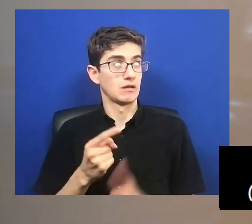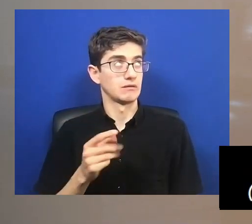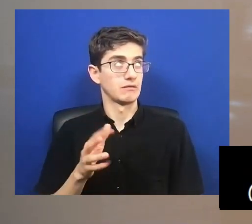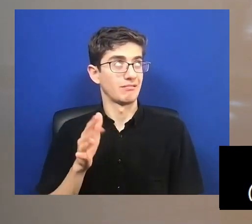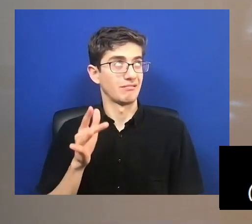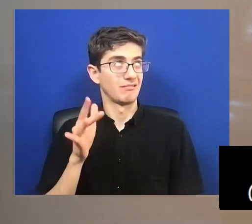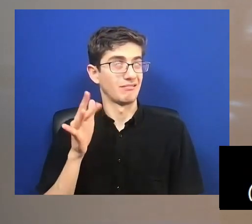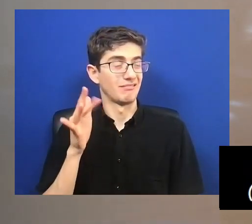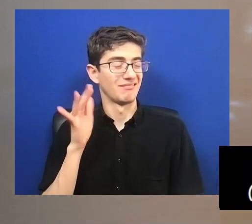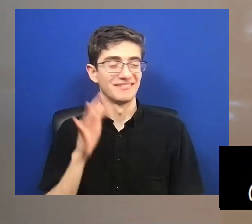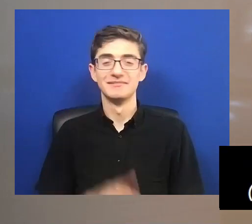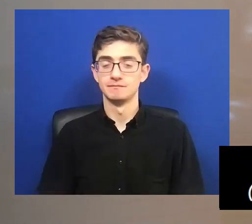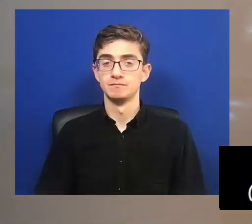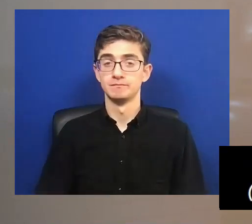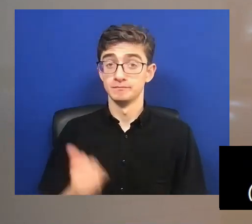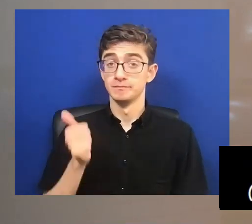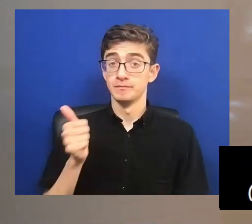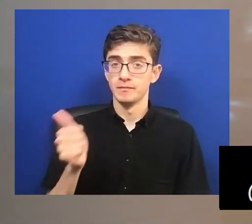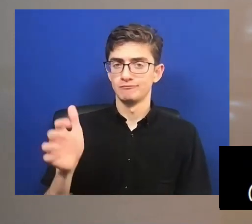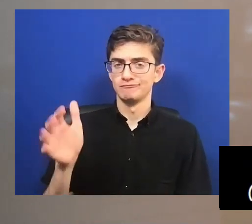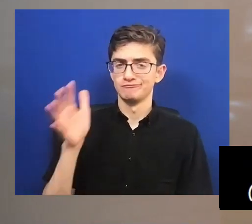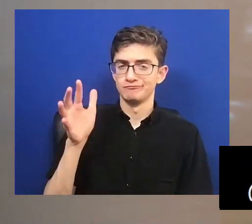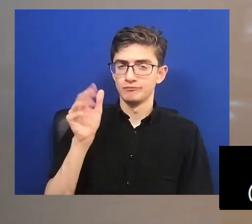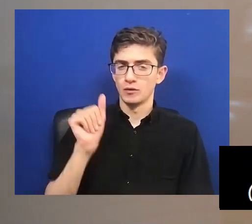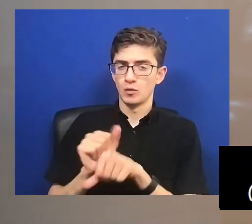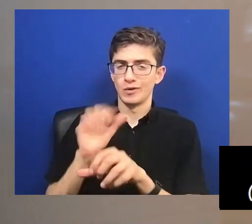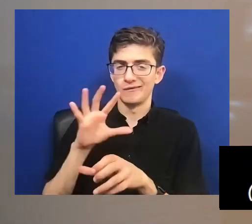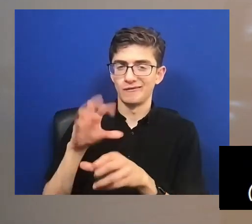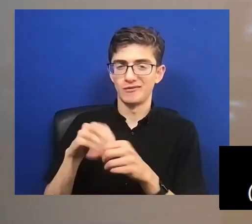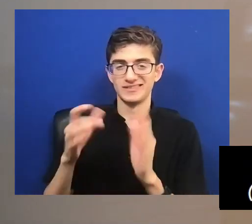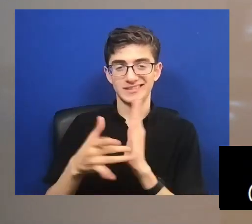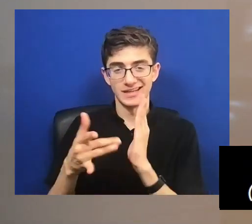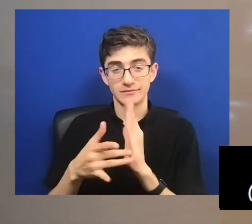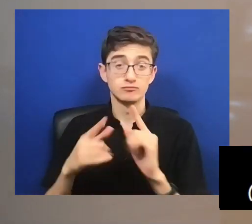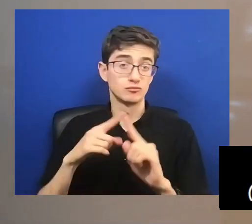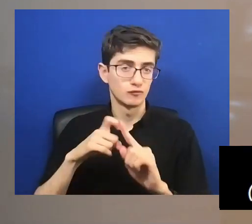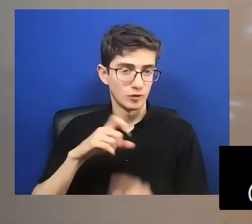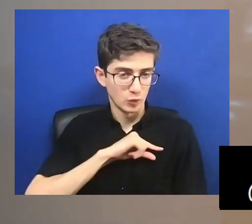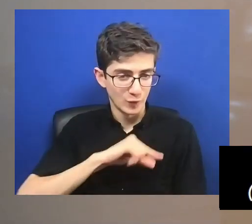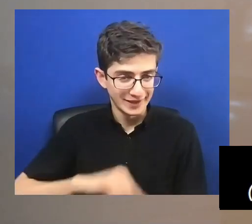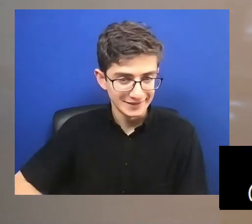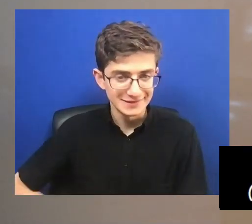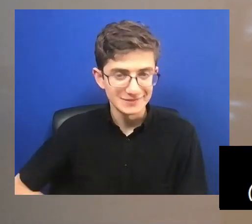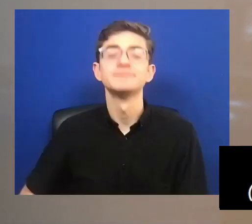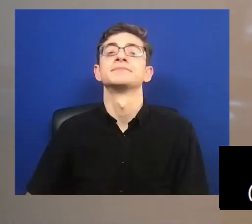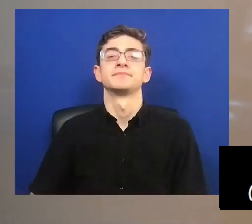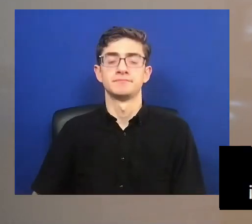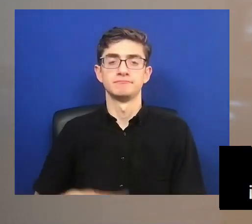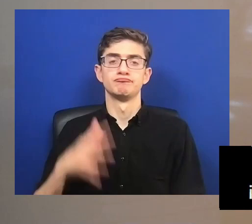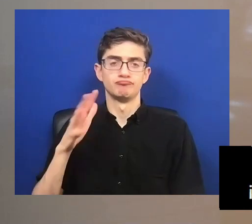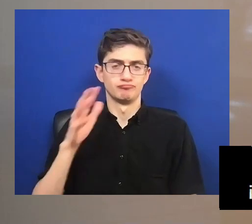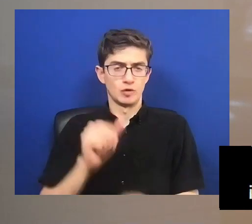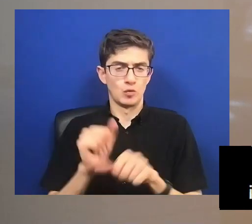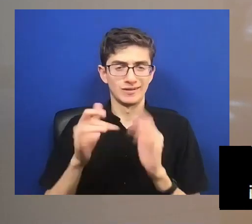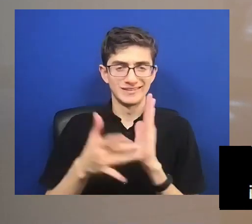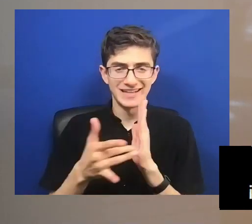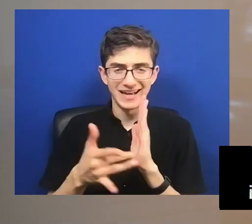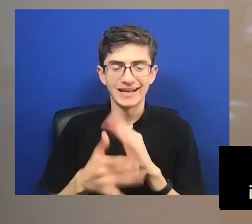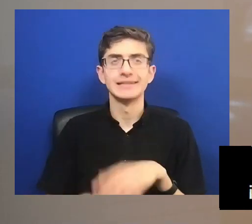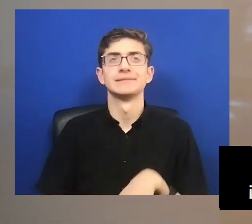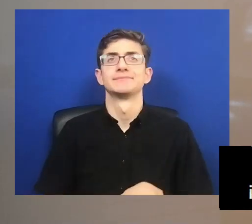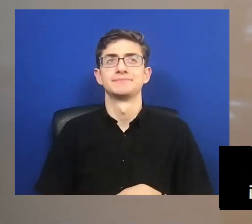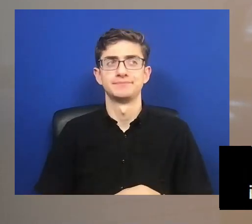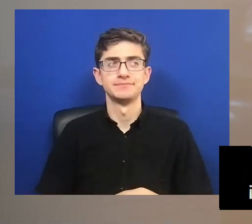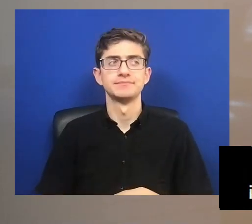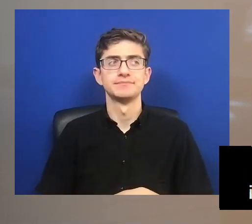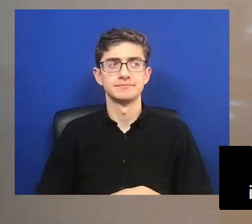She's a former tech worker. She's obviously from the Queens. Former tech worker and community organizer.